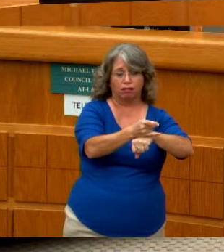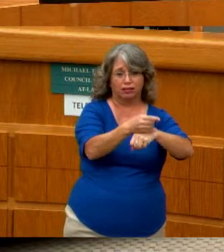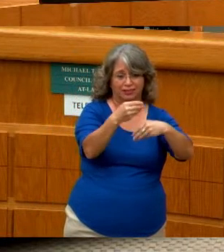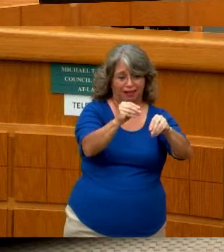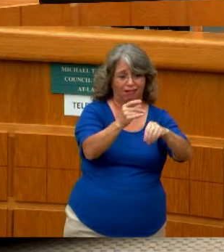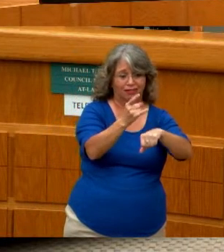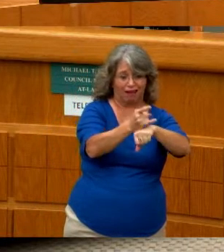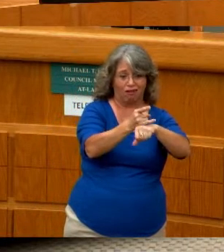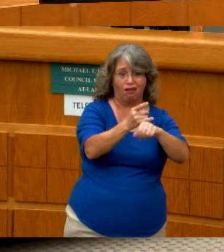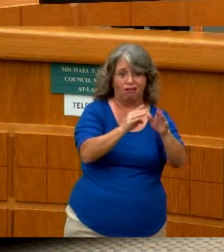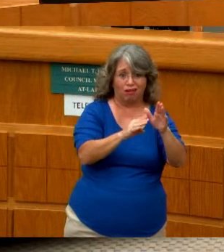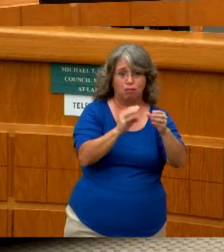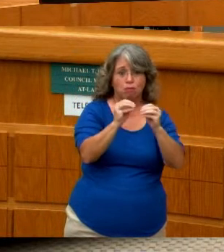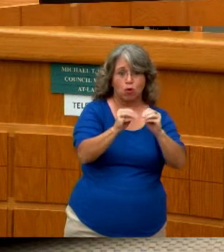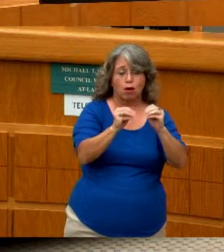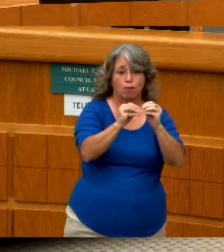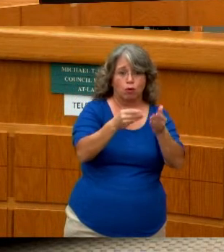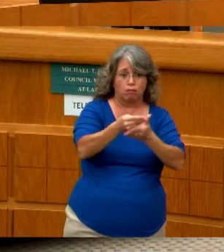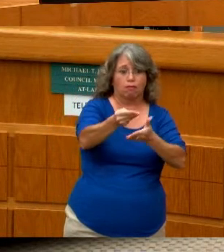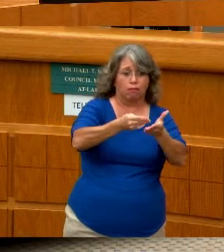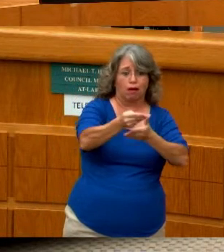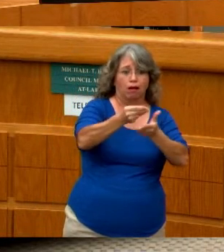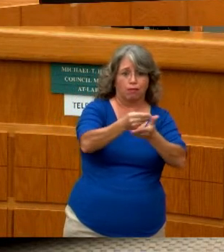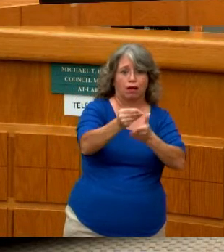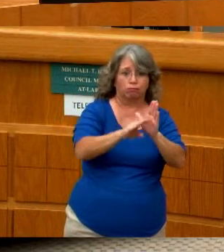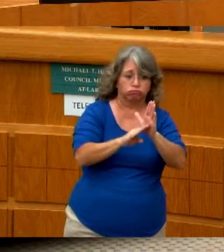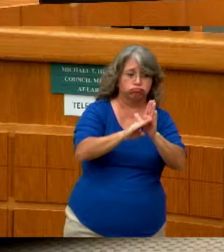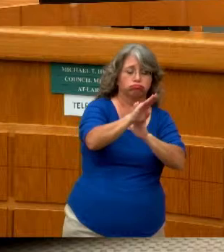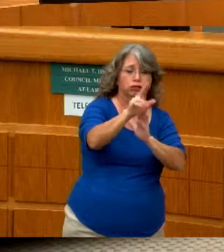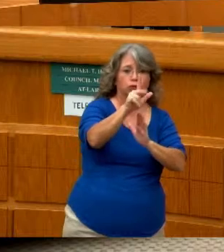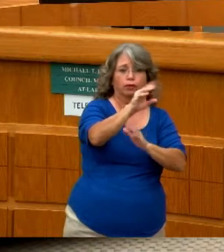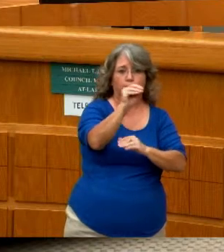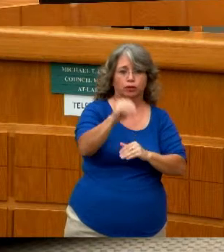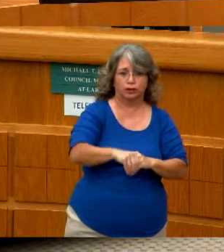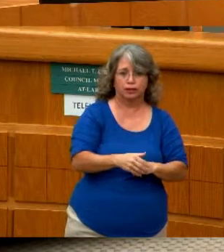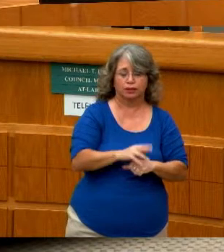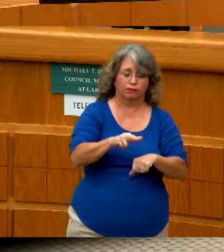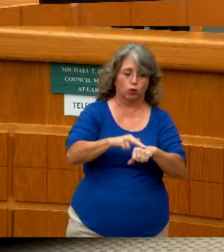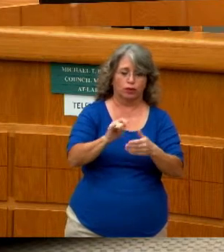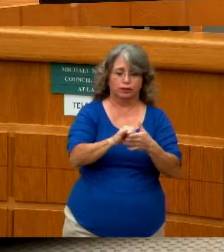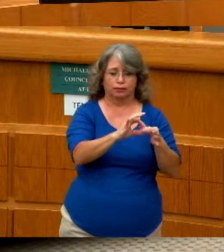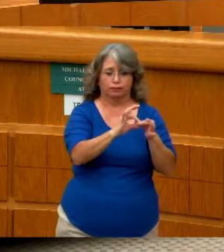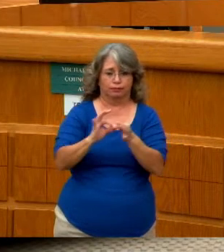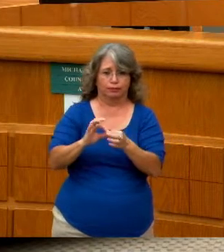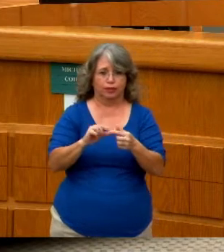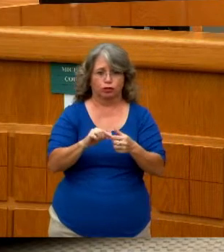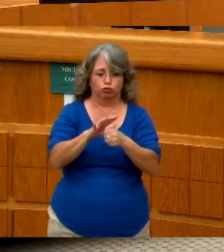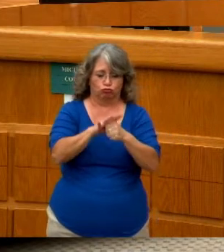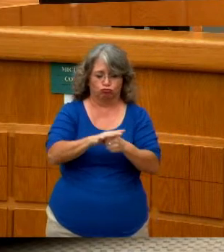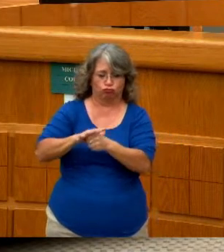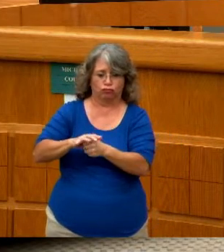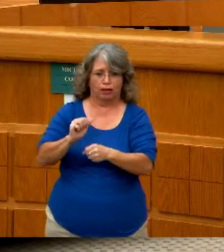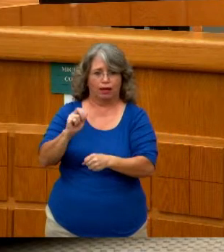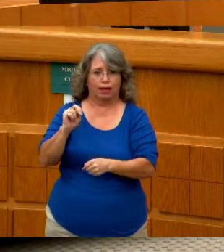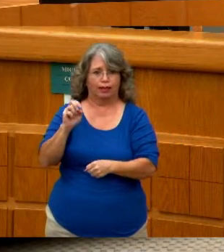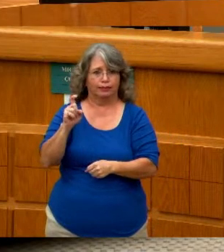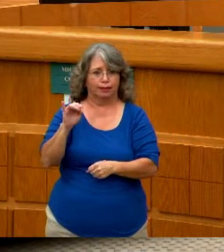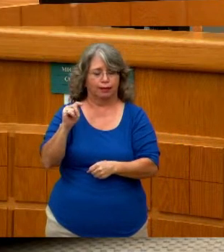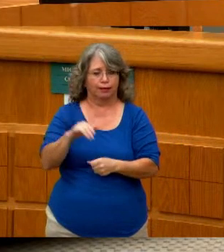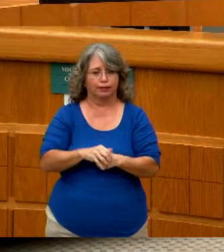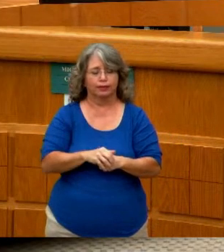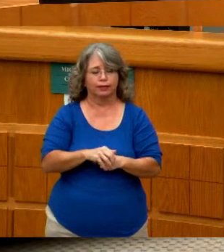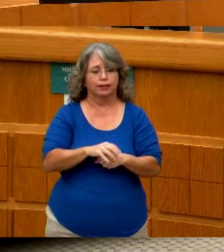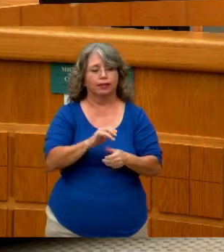Alcohol sales is not there. However, they have surged 23% during this pandemic. Of course,